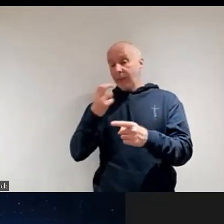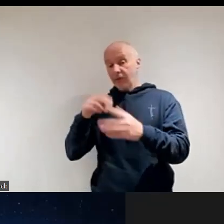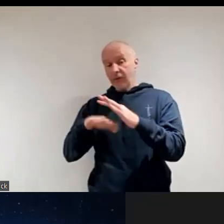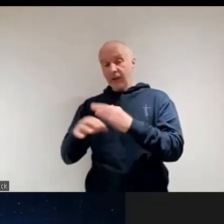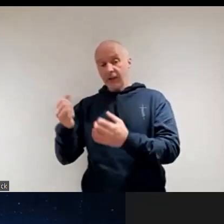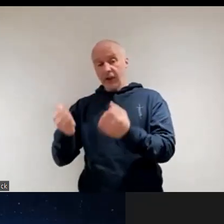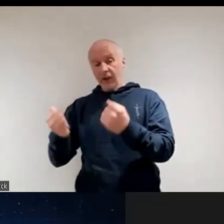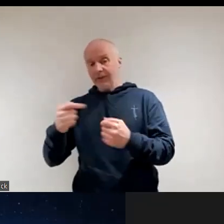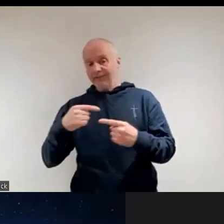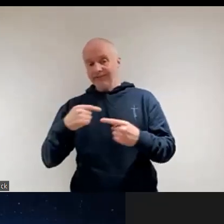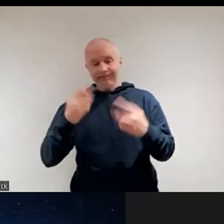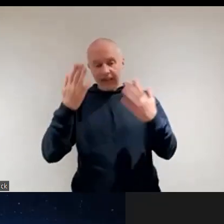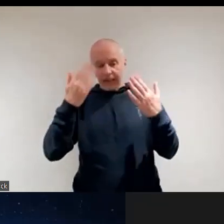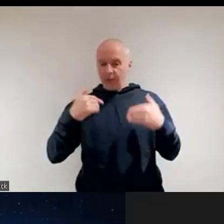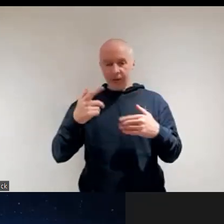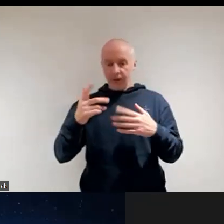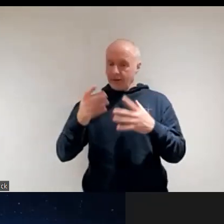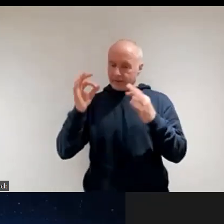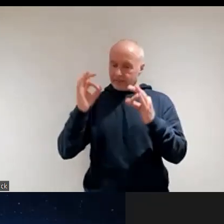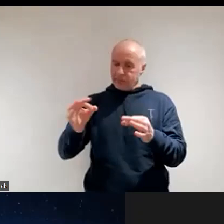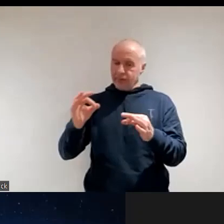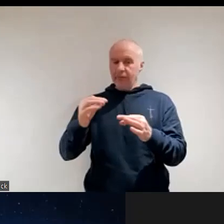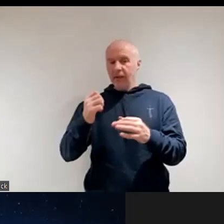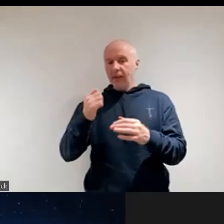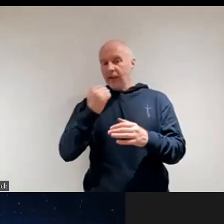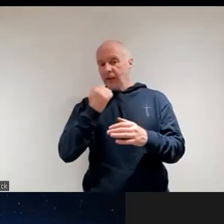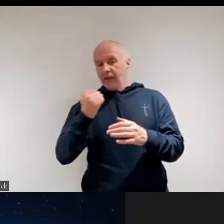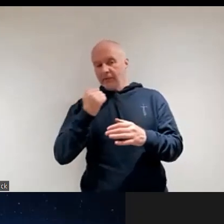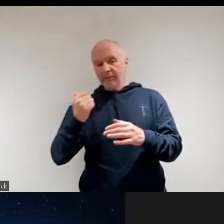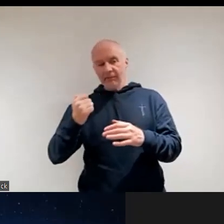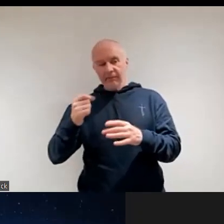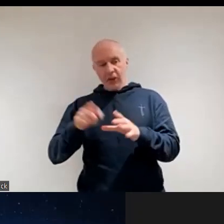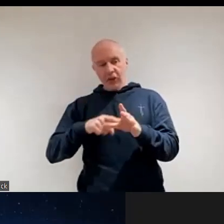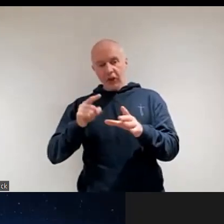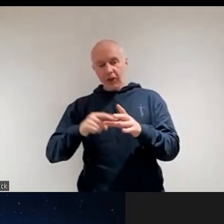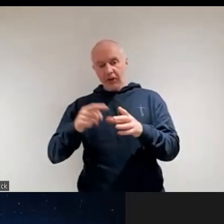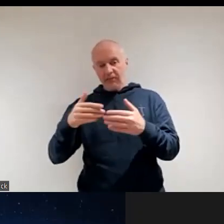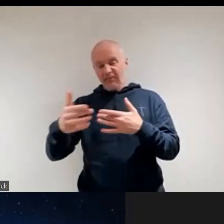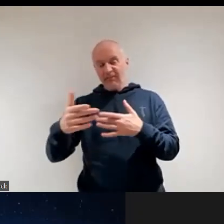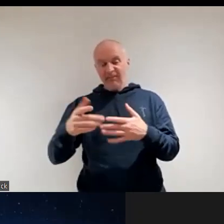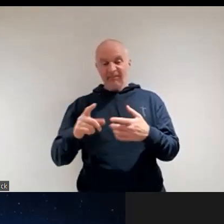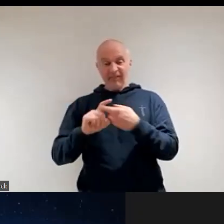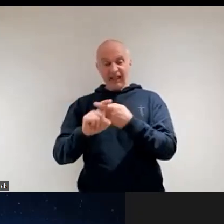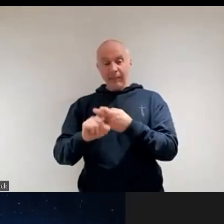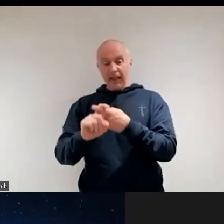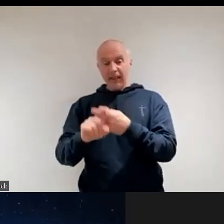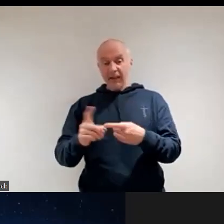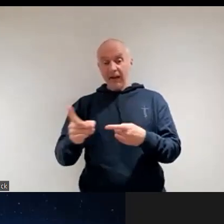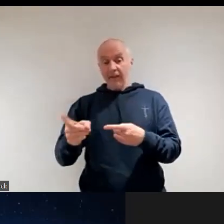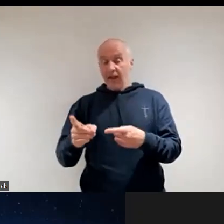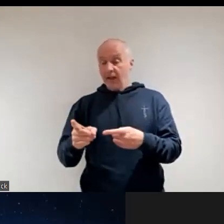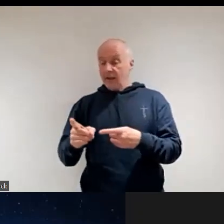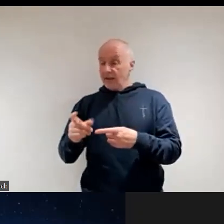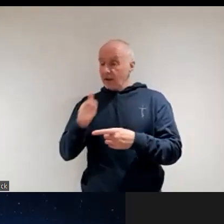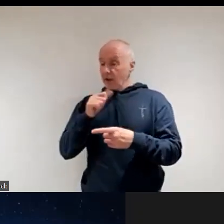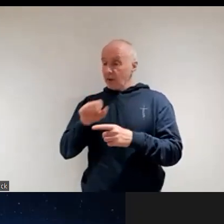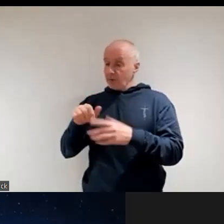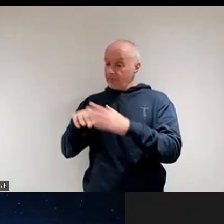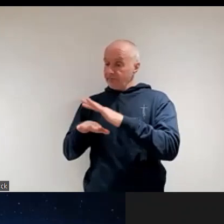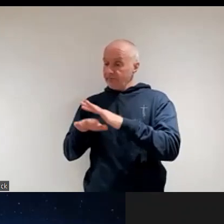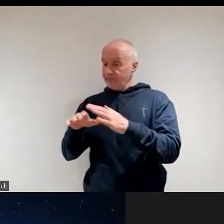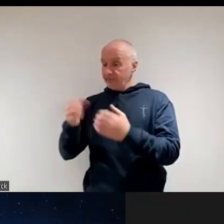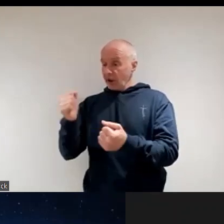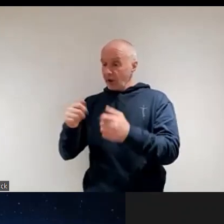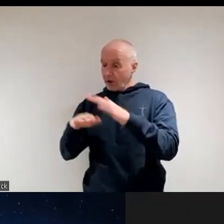the exact number. Again, depending on how you charge the car. If you use the onboard charger most of the time, the lifetime